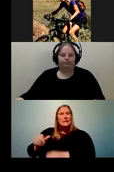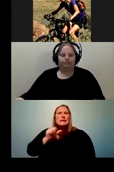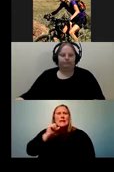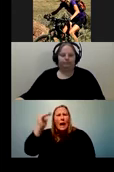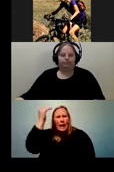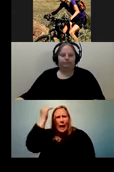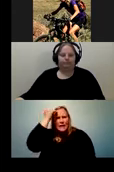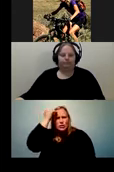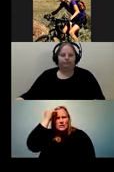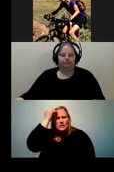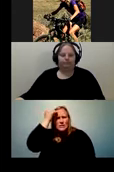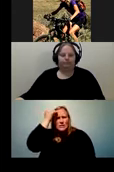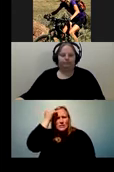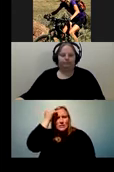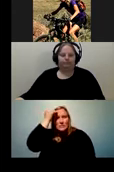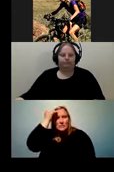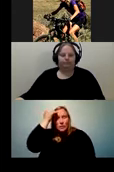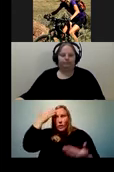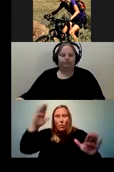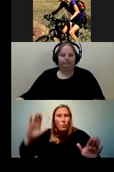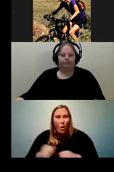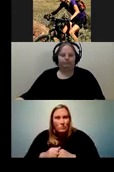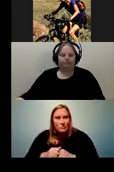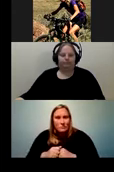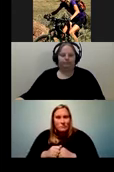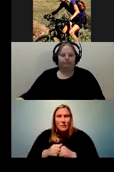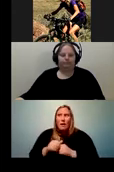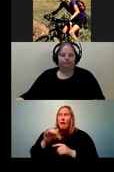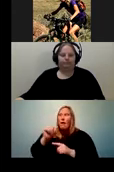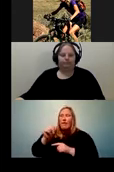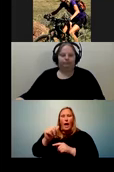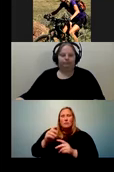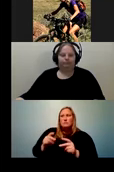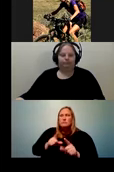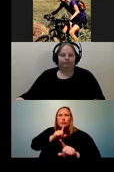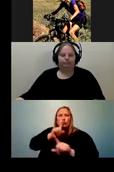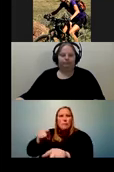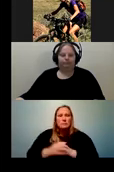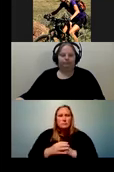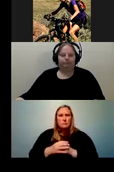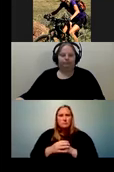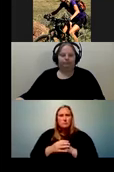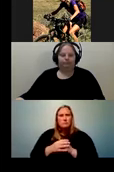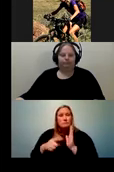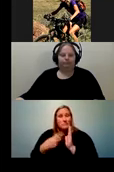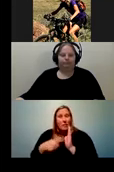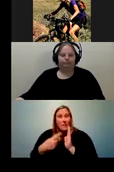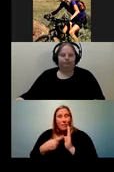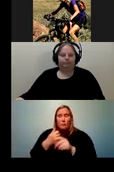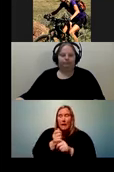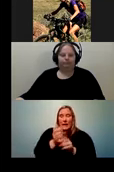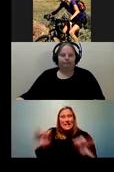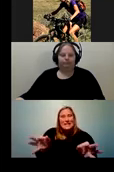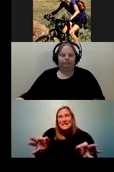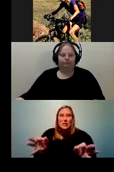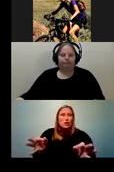brain. So those knee-jerk reactions we have, oftentimes, you know, maybe we'll make a decision just kind